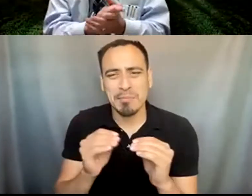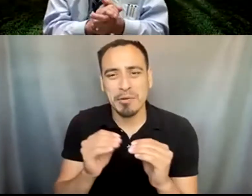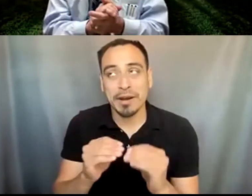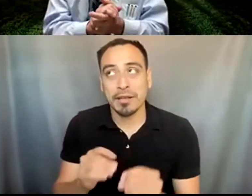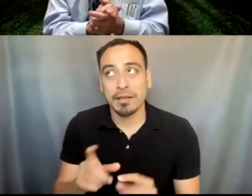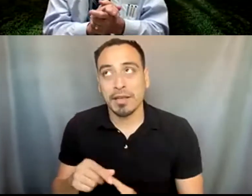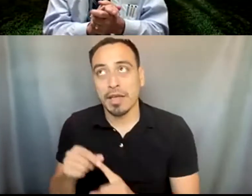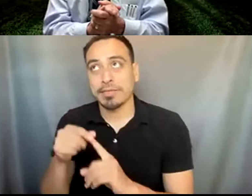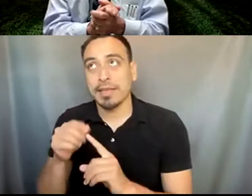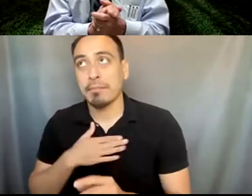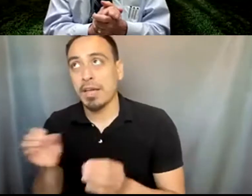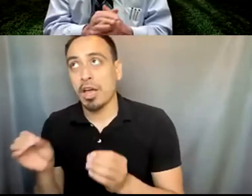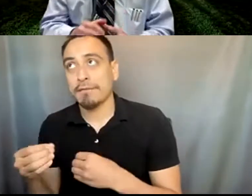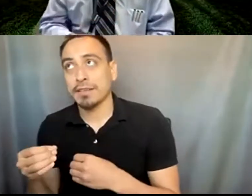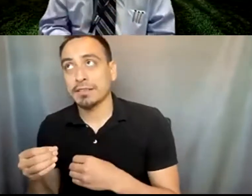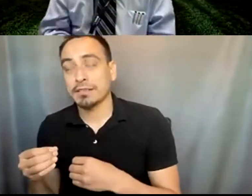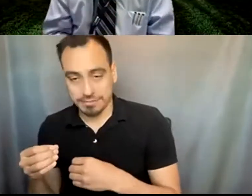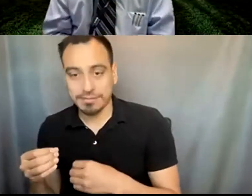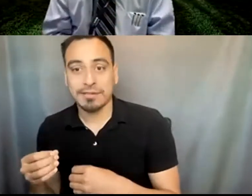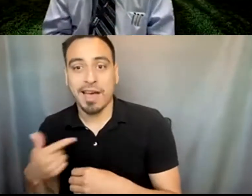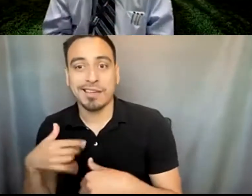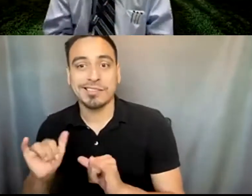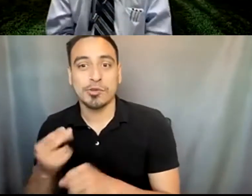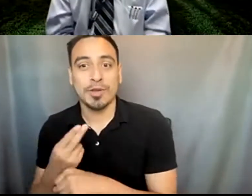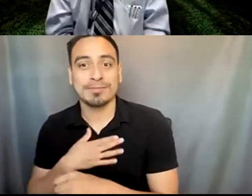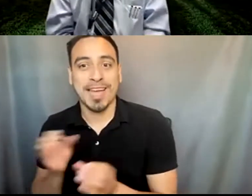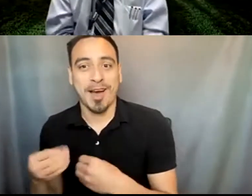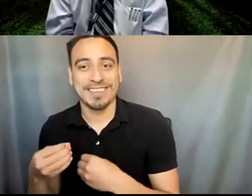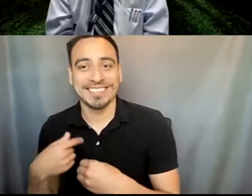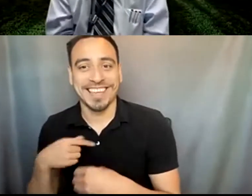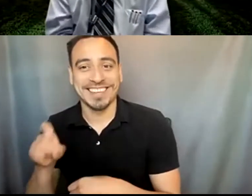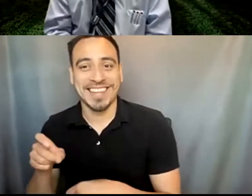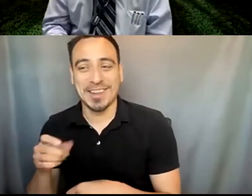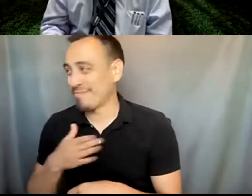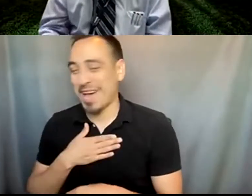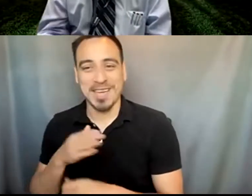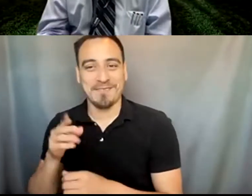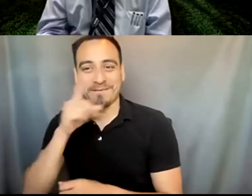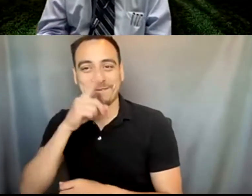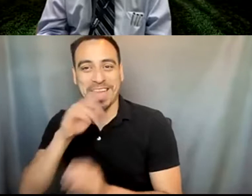why I use a background for my Zoom meetings.